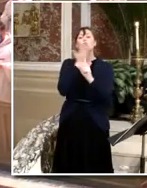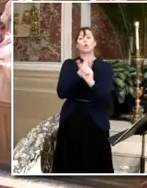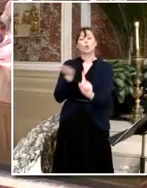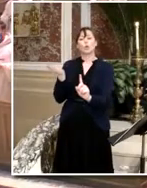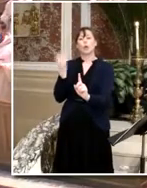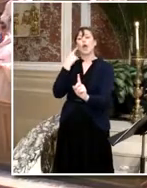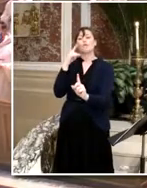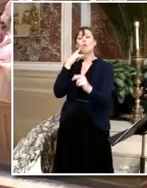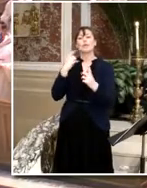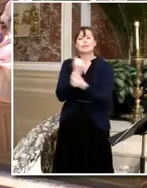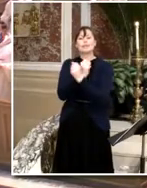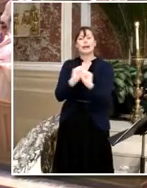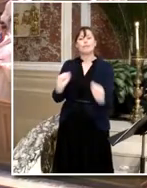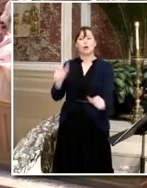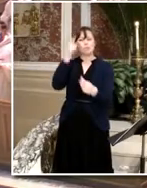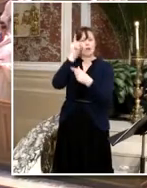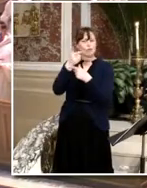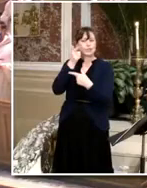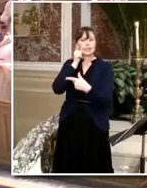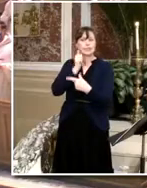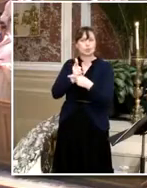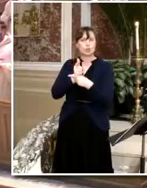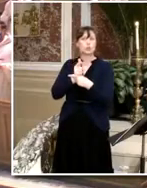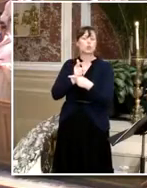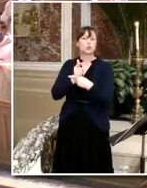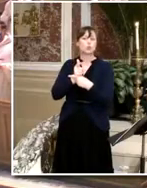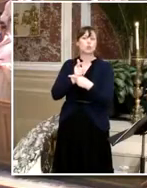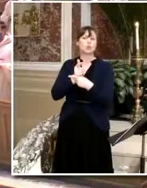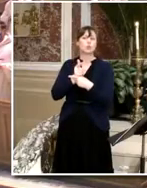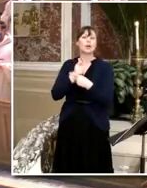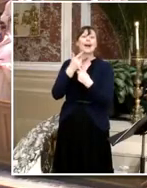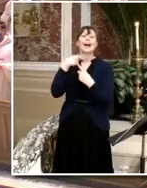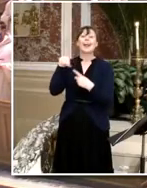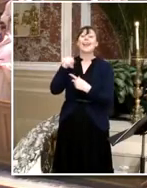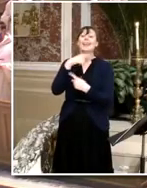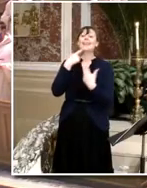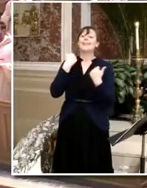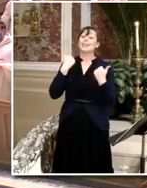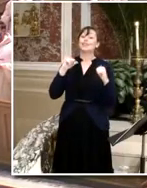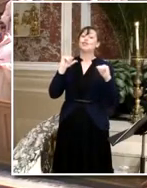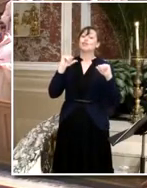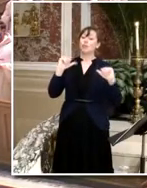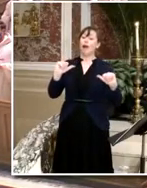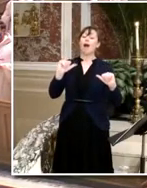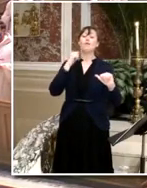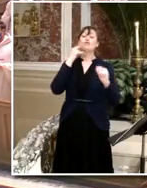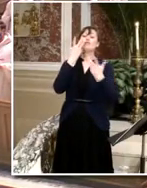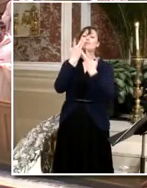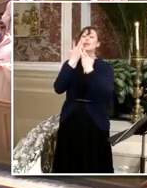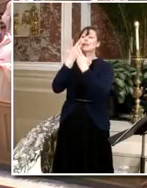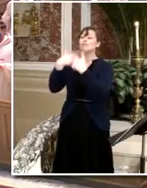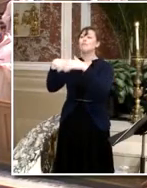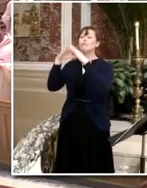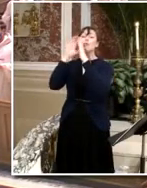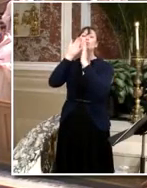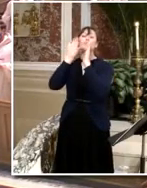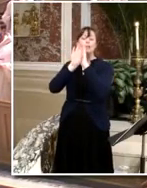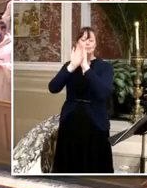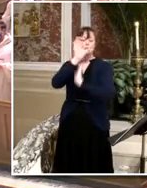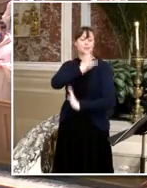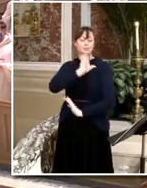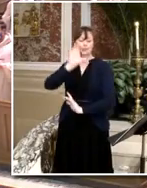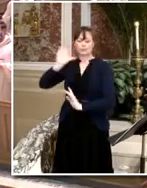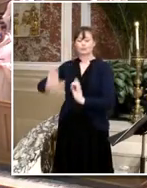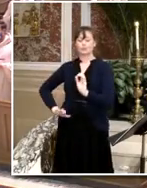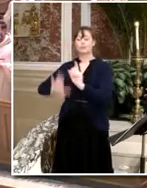the salvation of their brothers and sisters, they strive to be conformed to the image of Christ himself